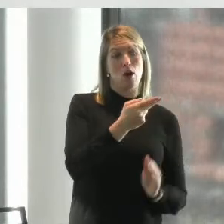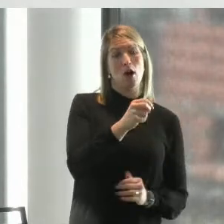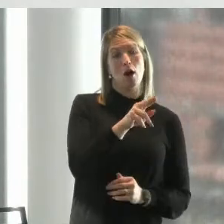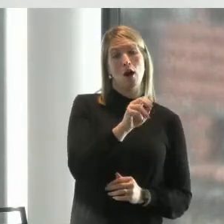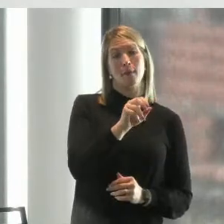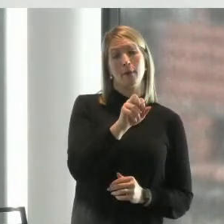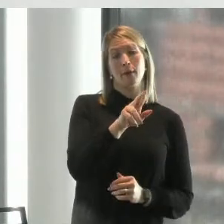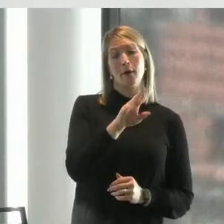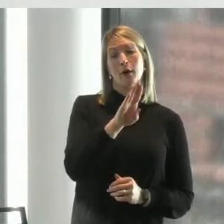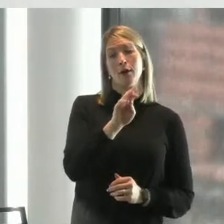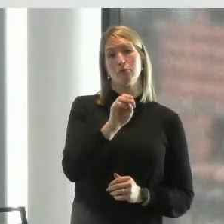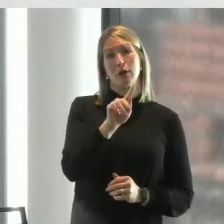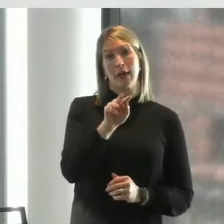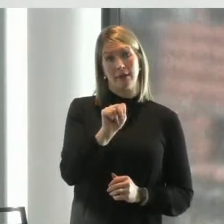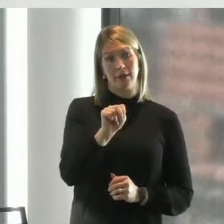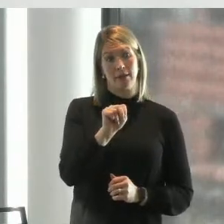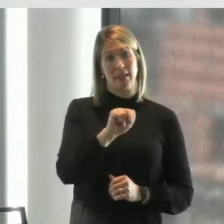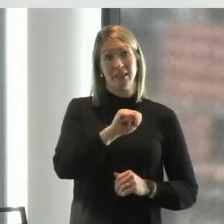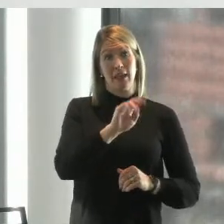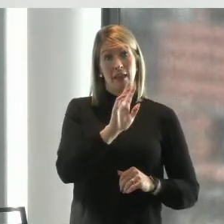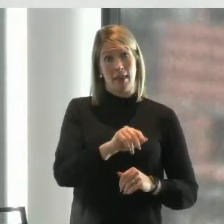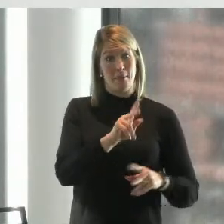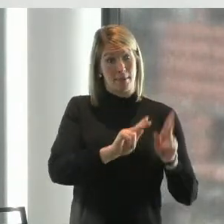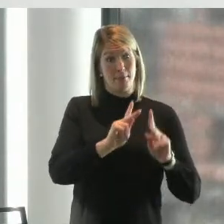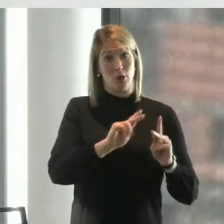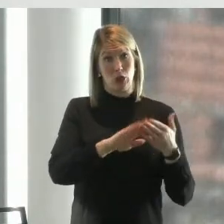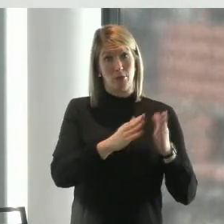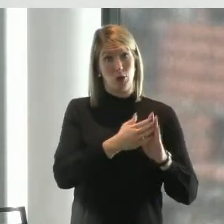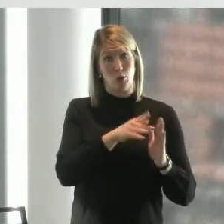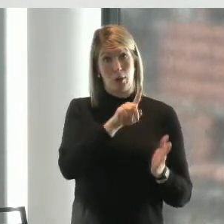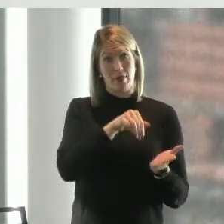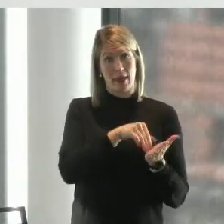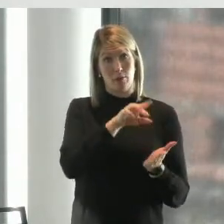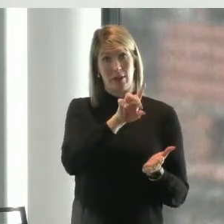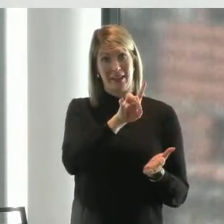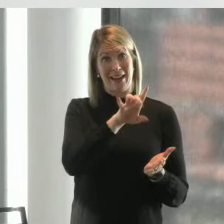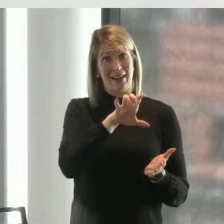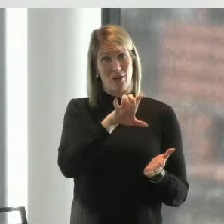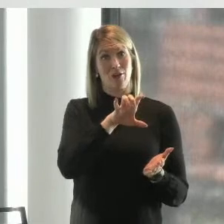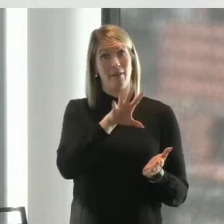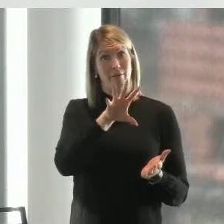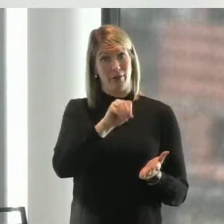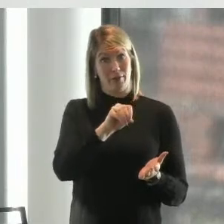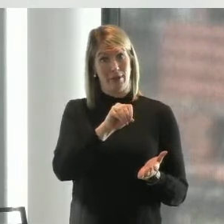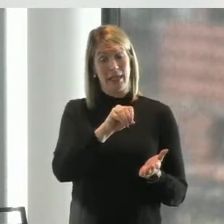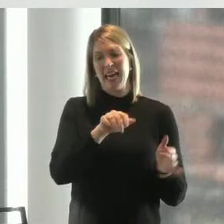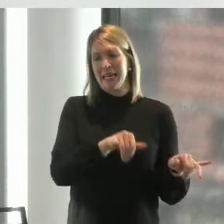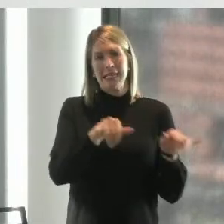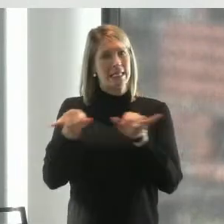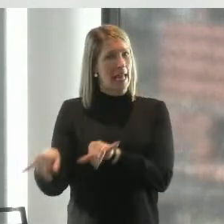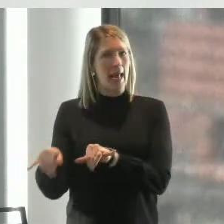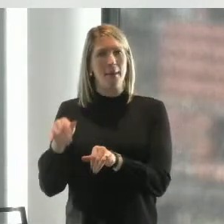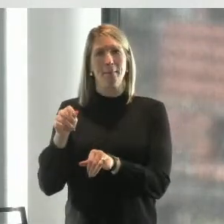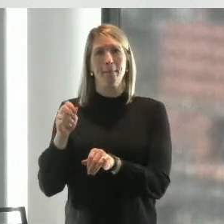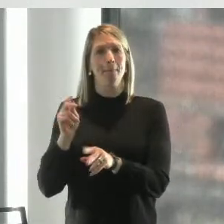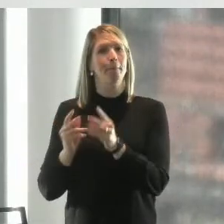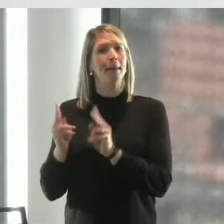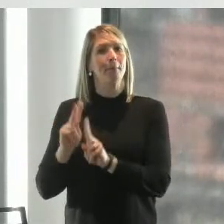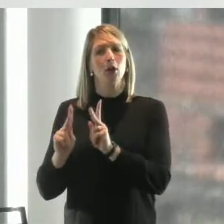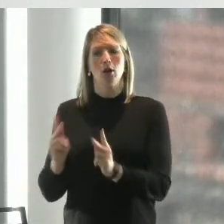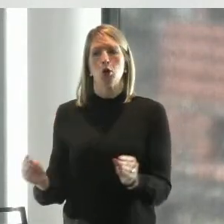And despite the challenges posed by COVID-19, our government continues to plan for the future growth to surpass